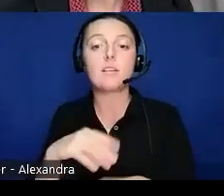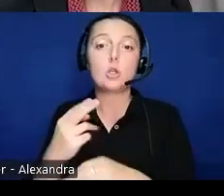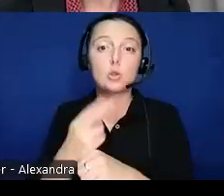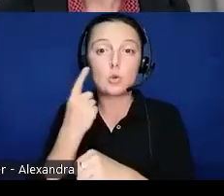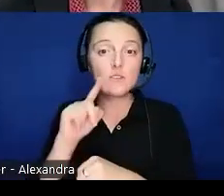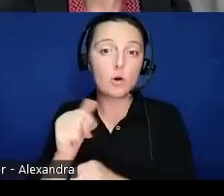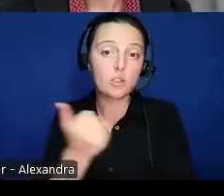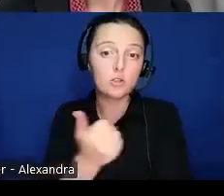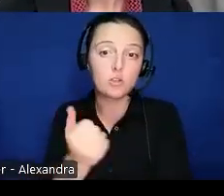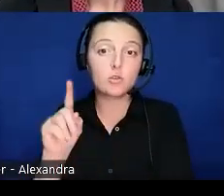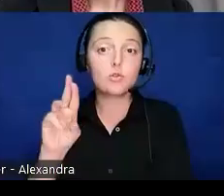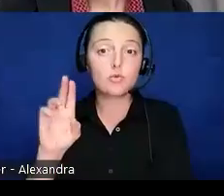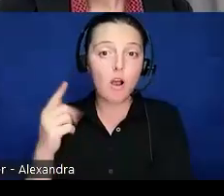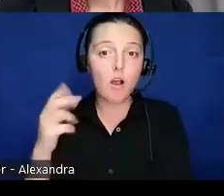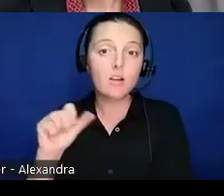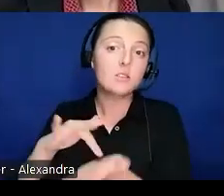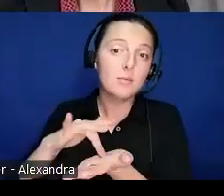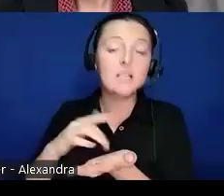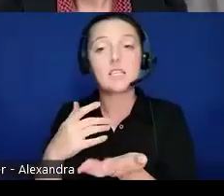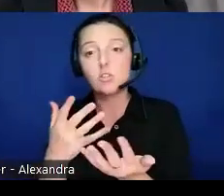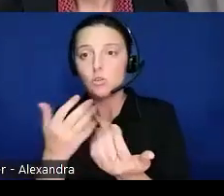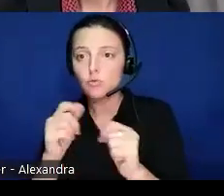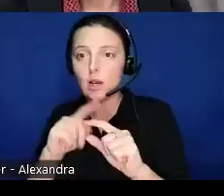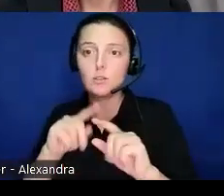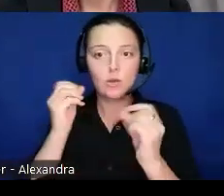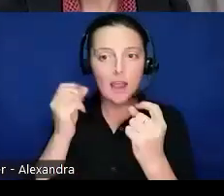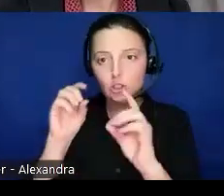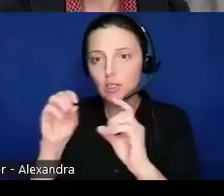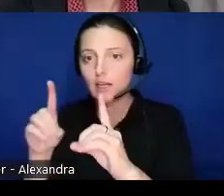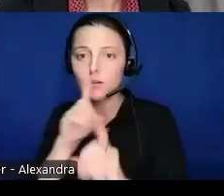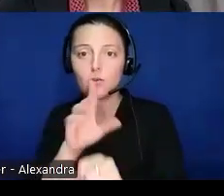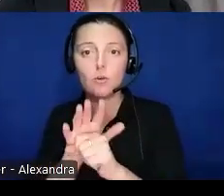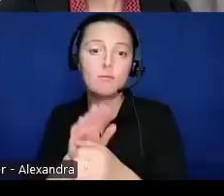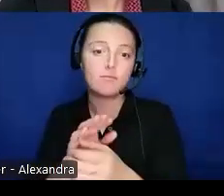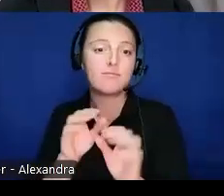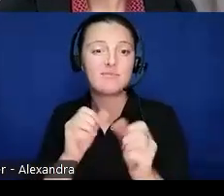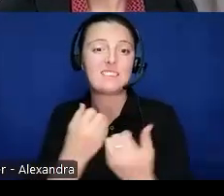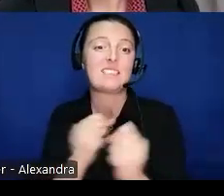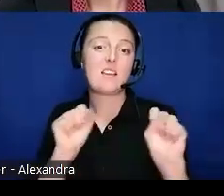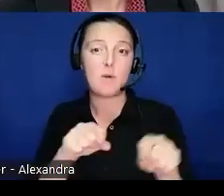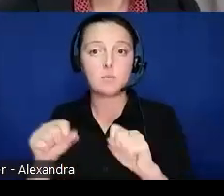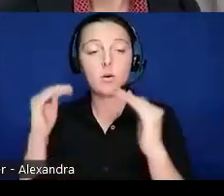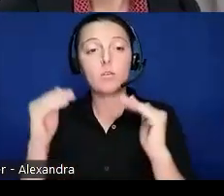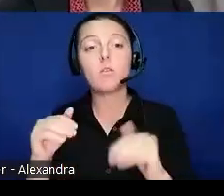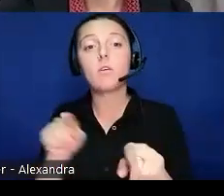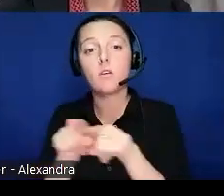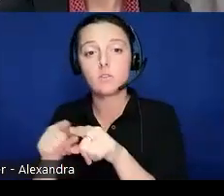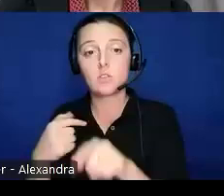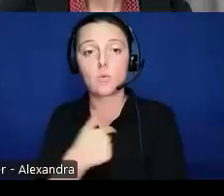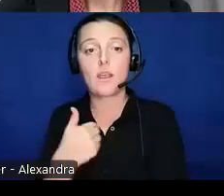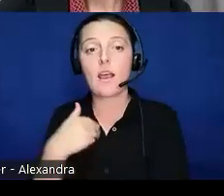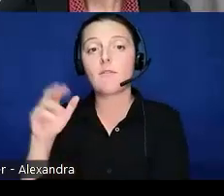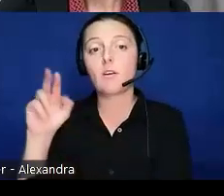use substances. We also provide Narcan. We pass it out to people. We can do that without a prescription